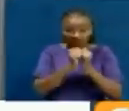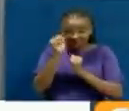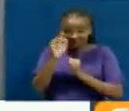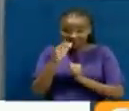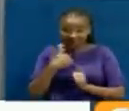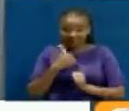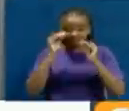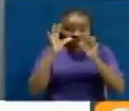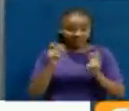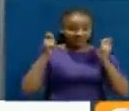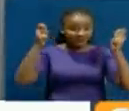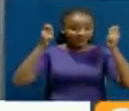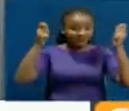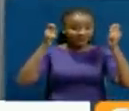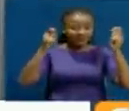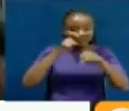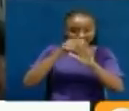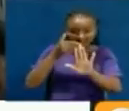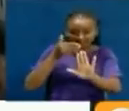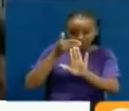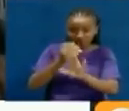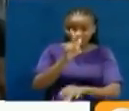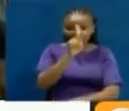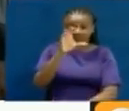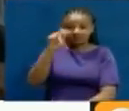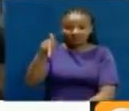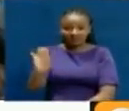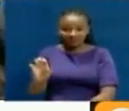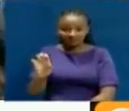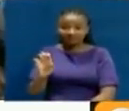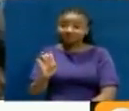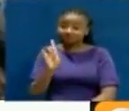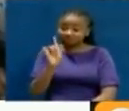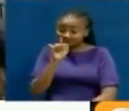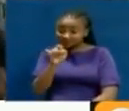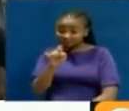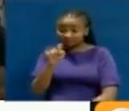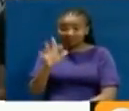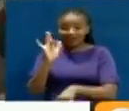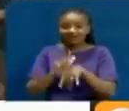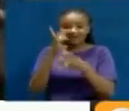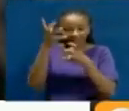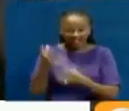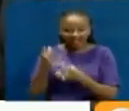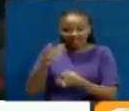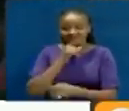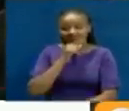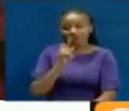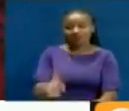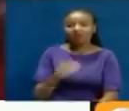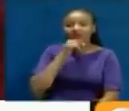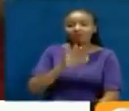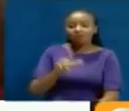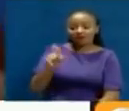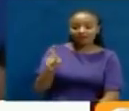2015, months before their KCPE exams. This had an adverse effect on Alan's KCPE result, and